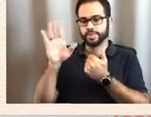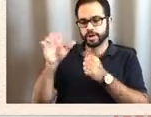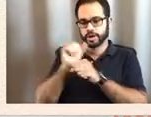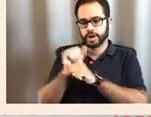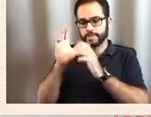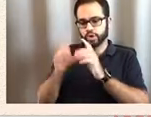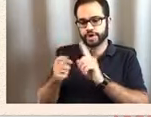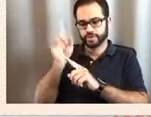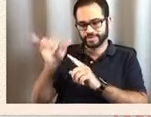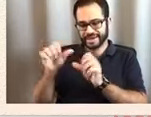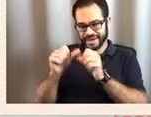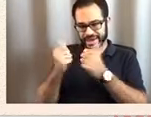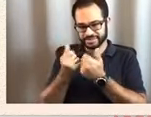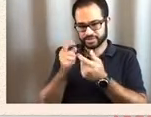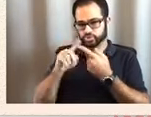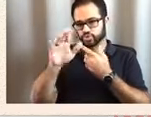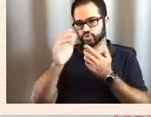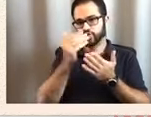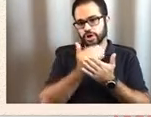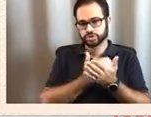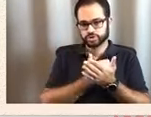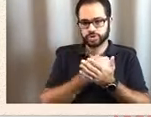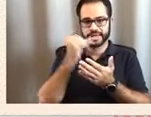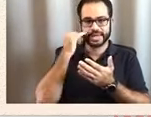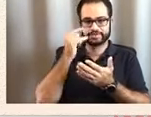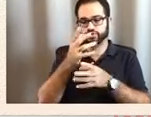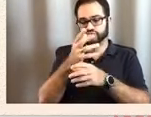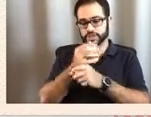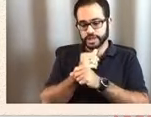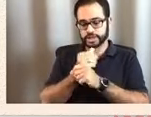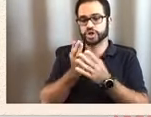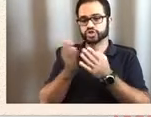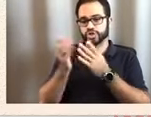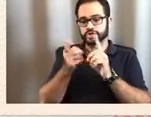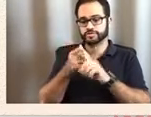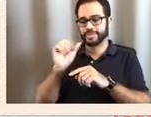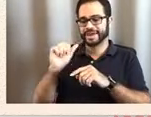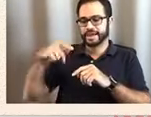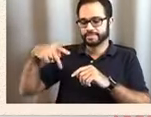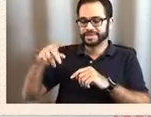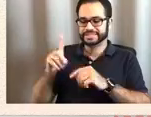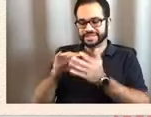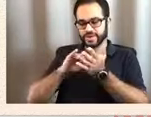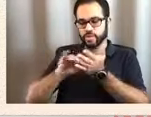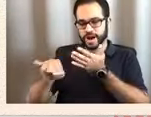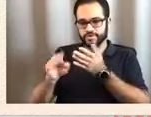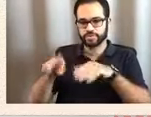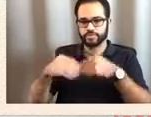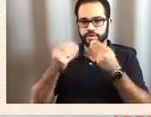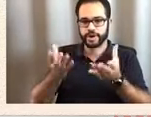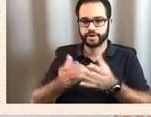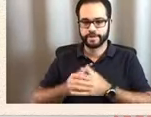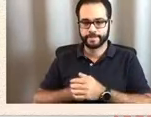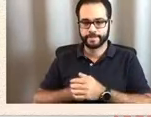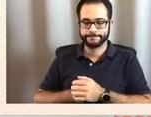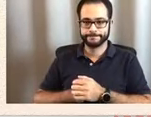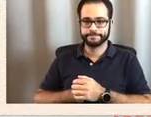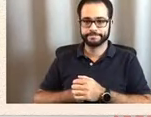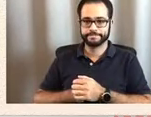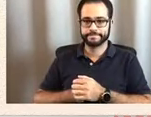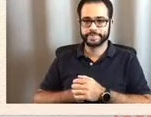agency to your roster if you receive services from an APB waiver provider. Clarent will be looking